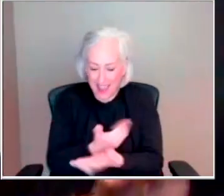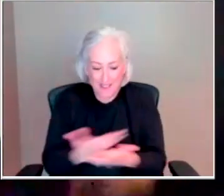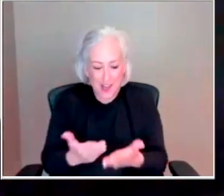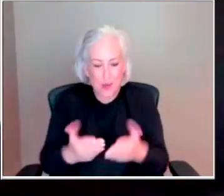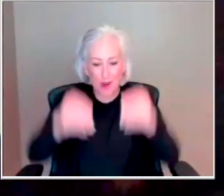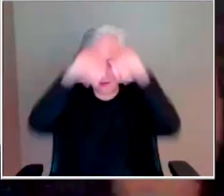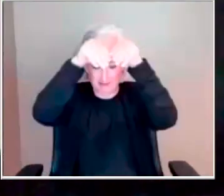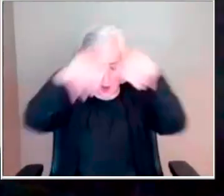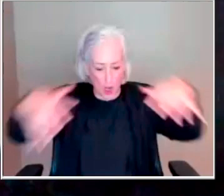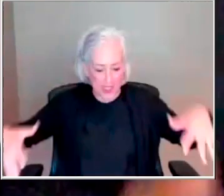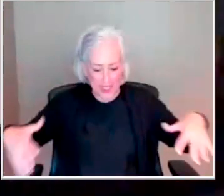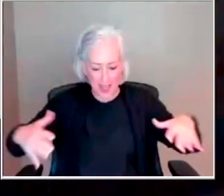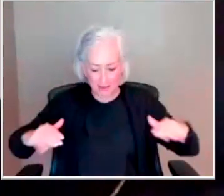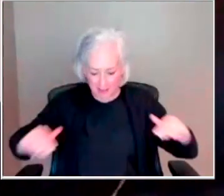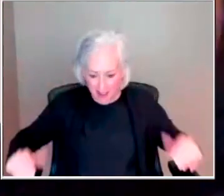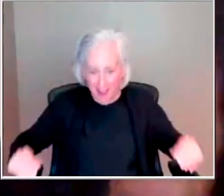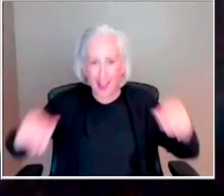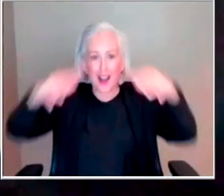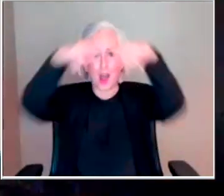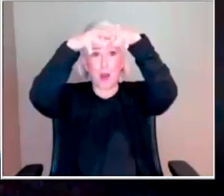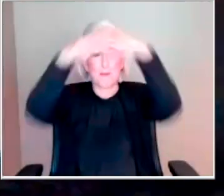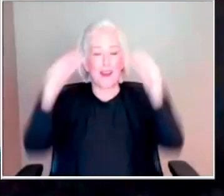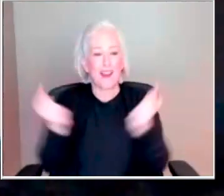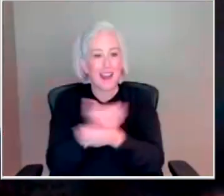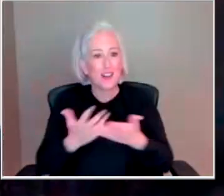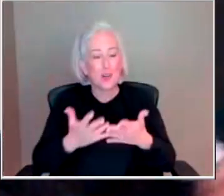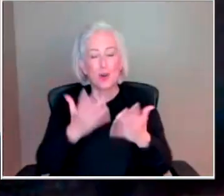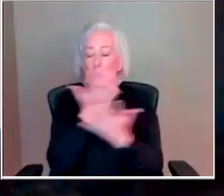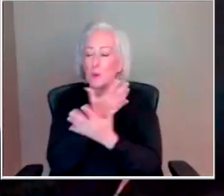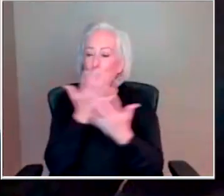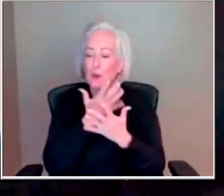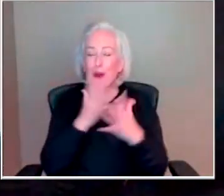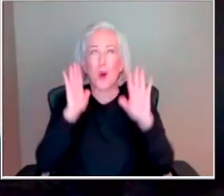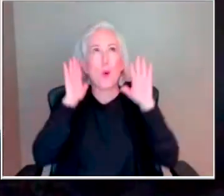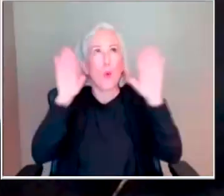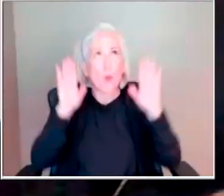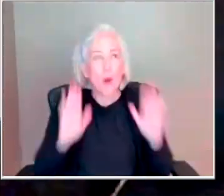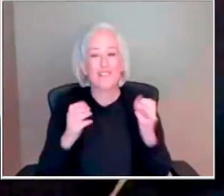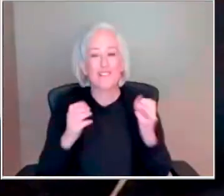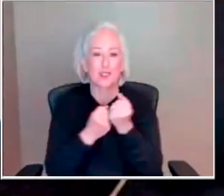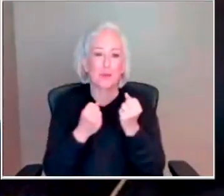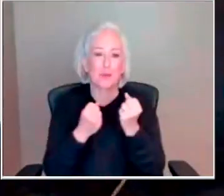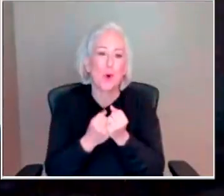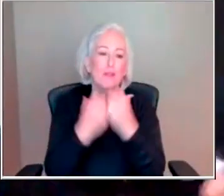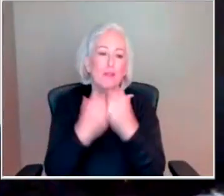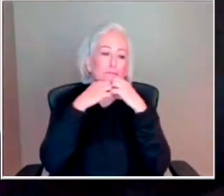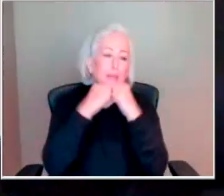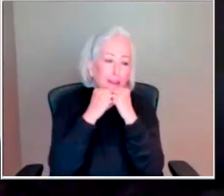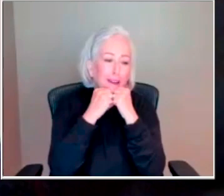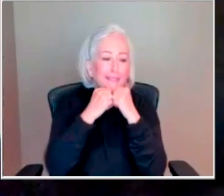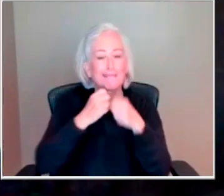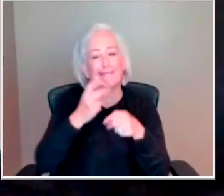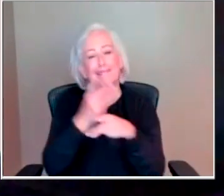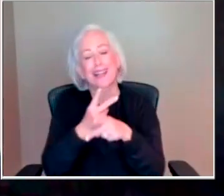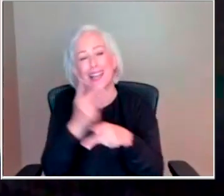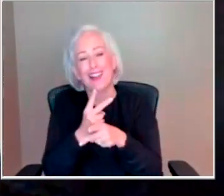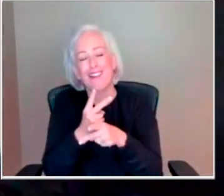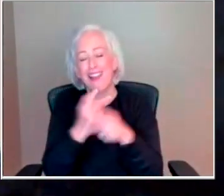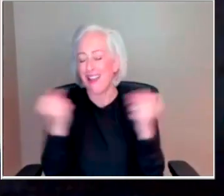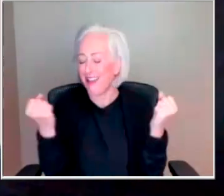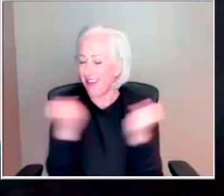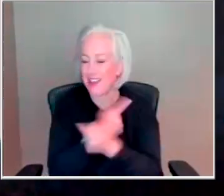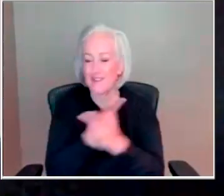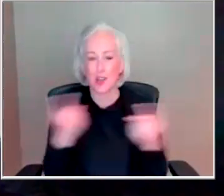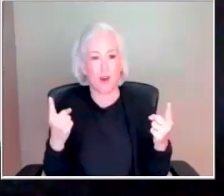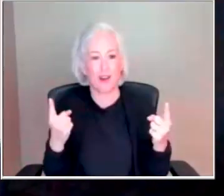transporter, everybody was wonderful, supportive, just caring all the way across the board. I